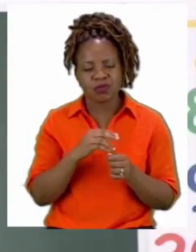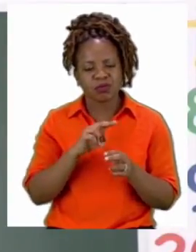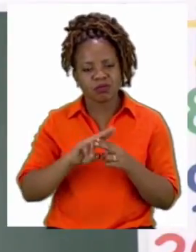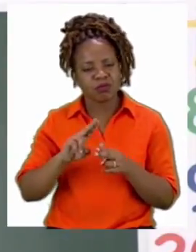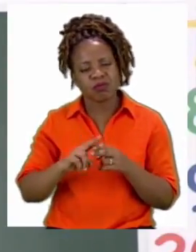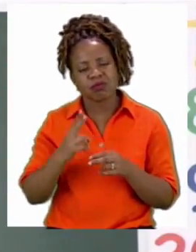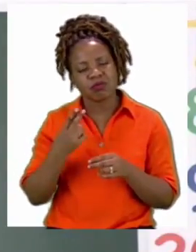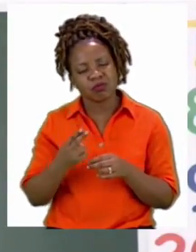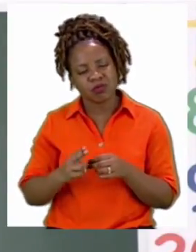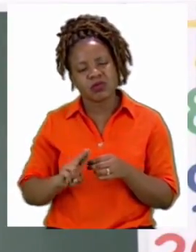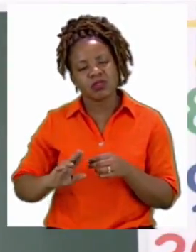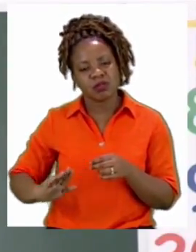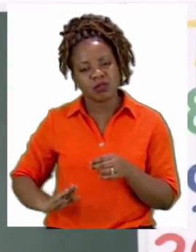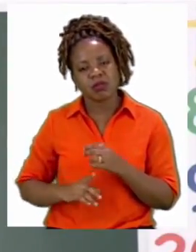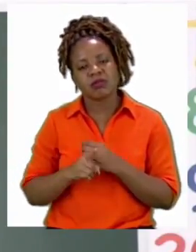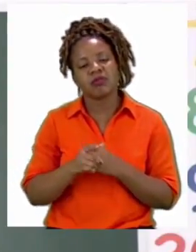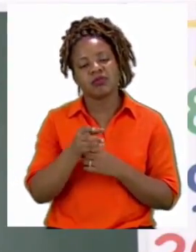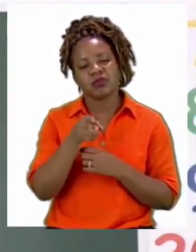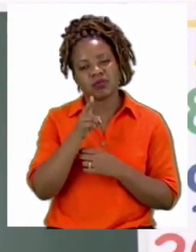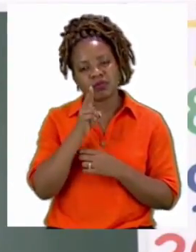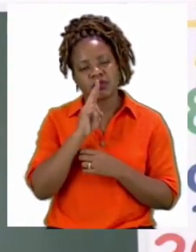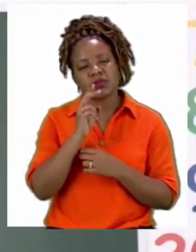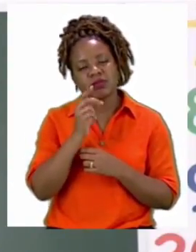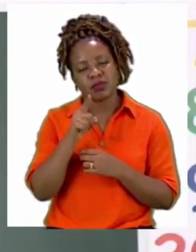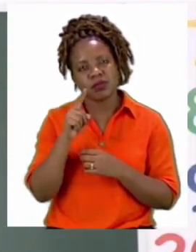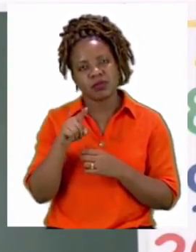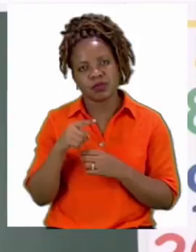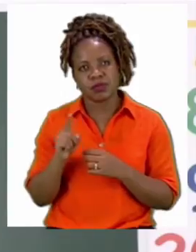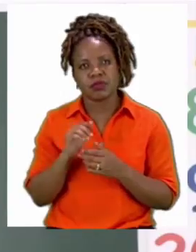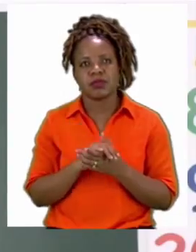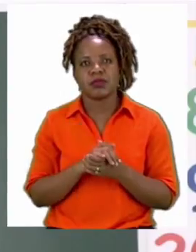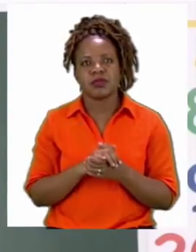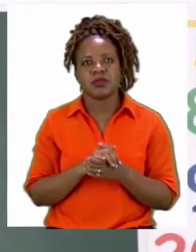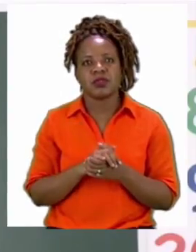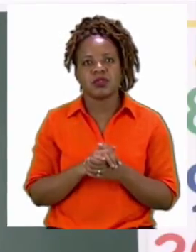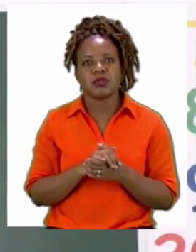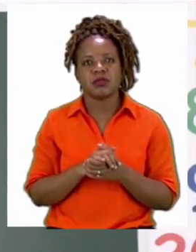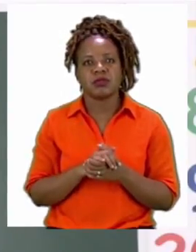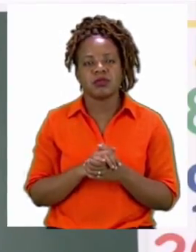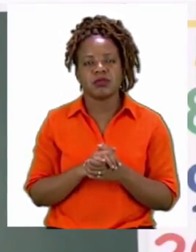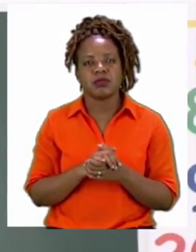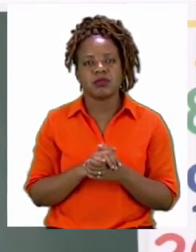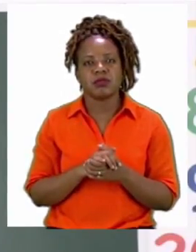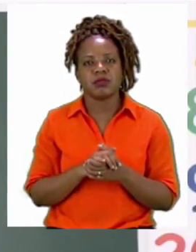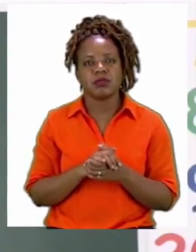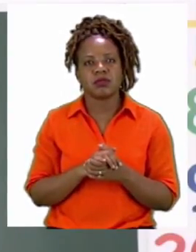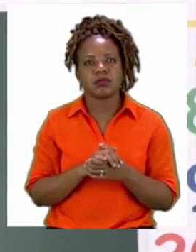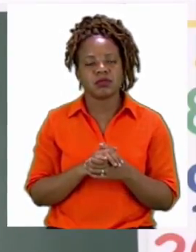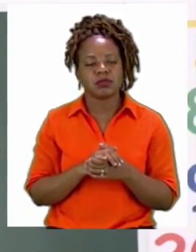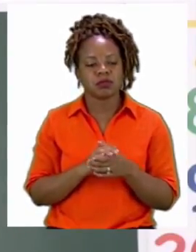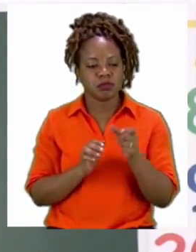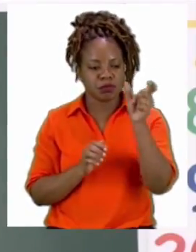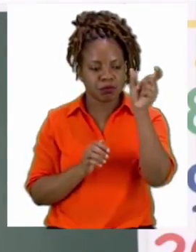Remember, on this side we are going to be drawing the sets that we see. Like the 3 here, we have our 3 sets. And